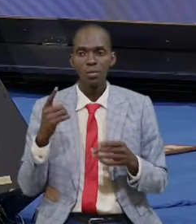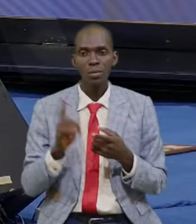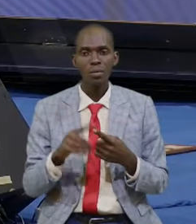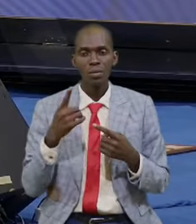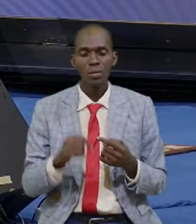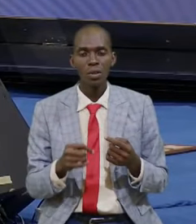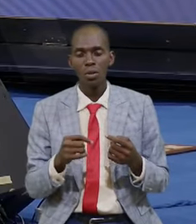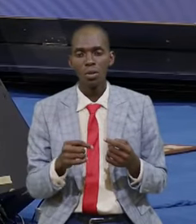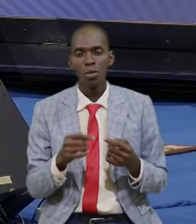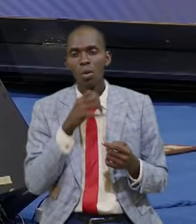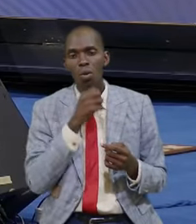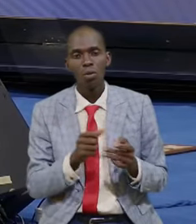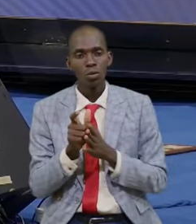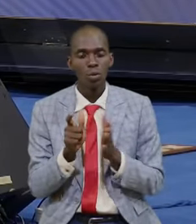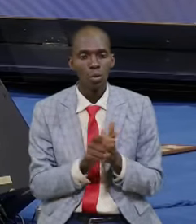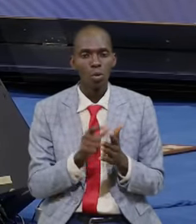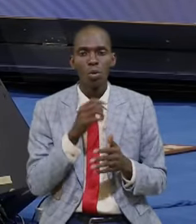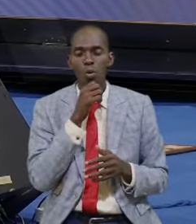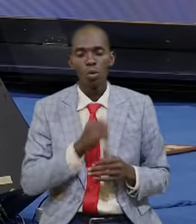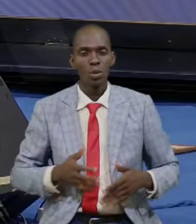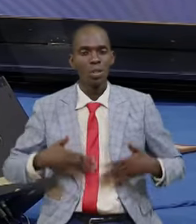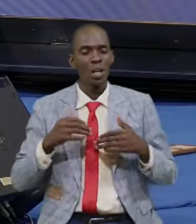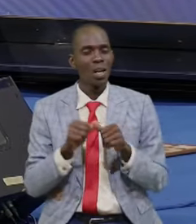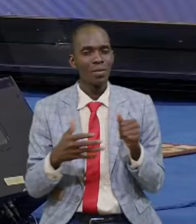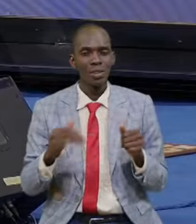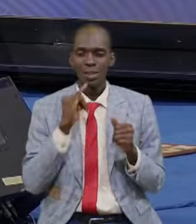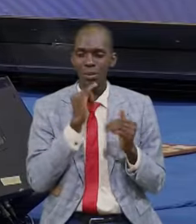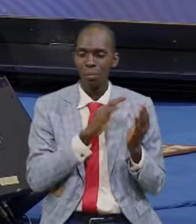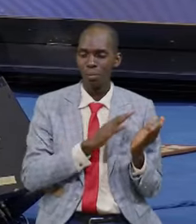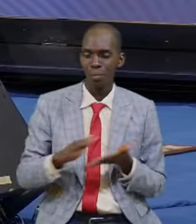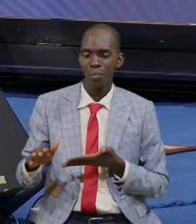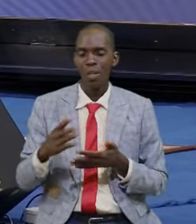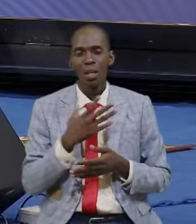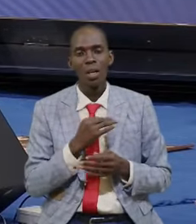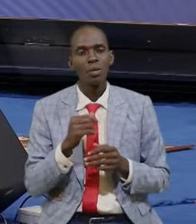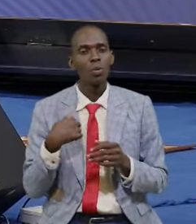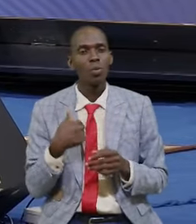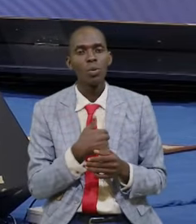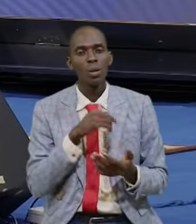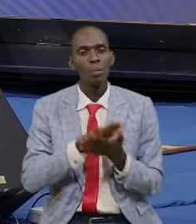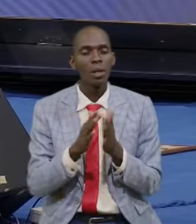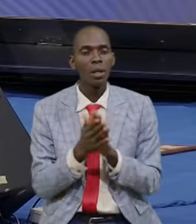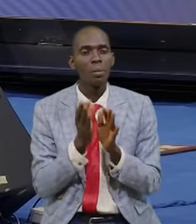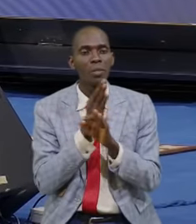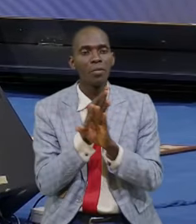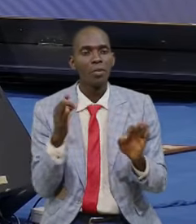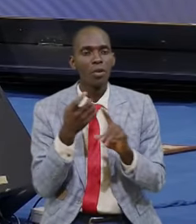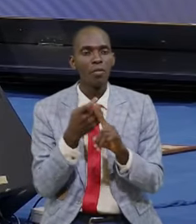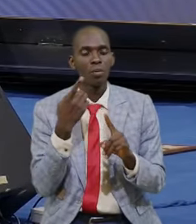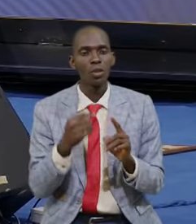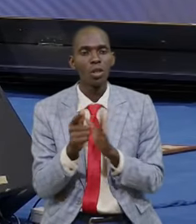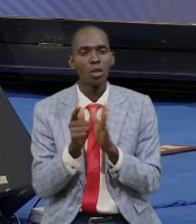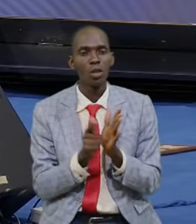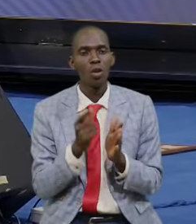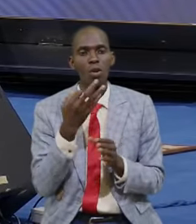life, everything is abandoned, and we come free from the law of